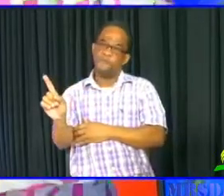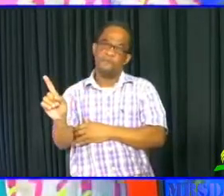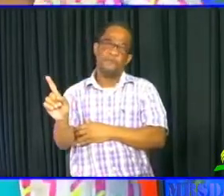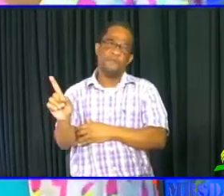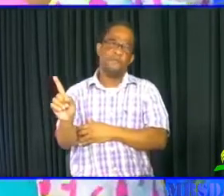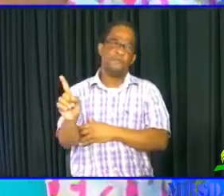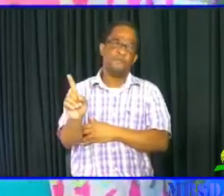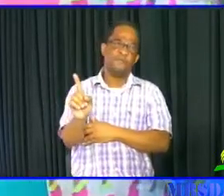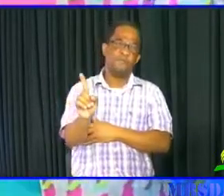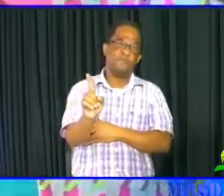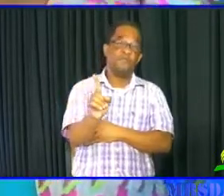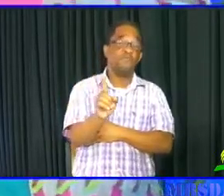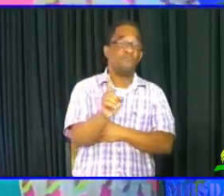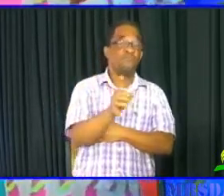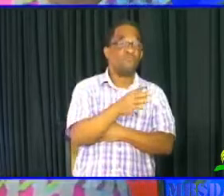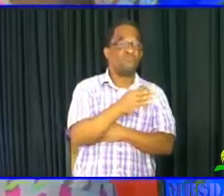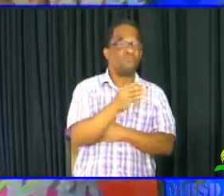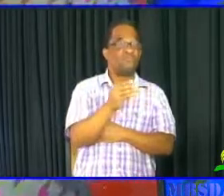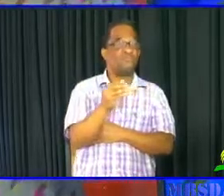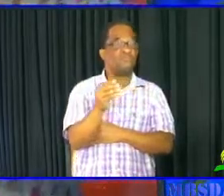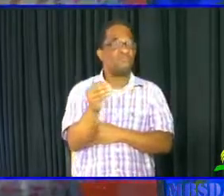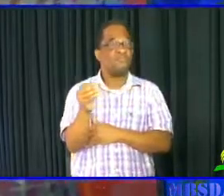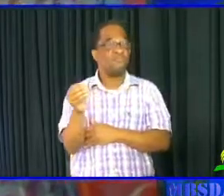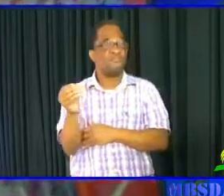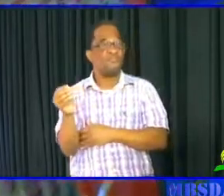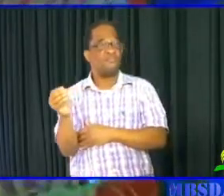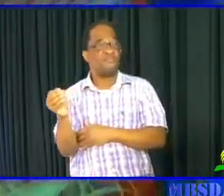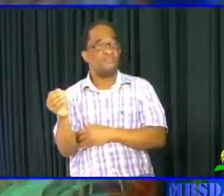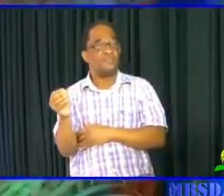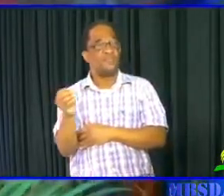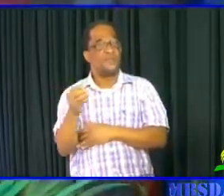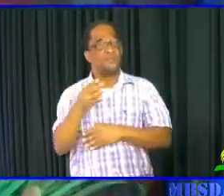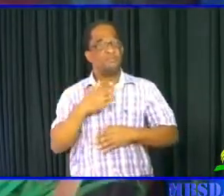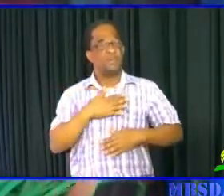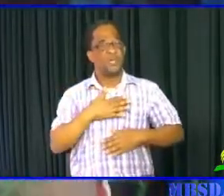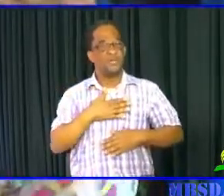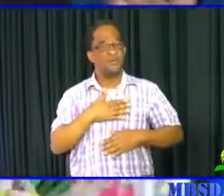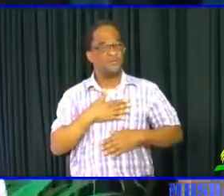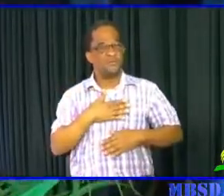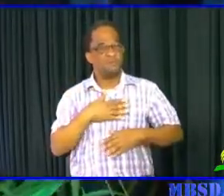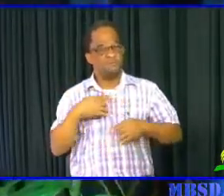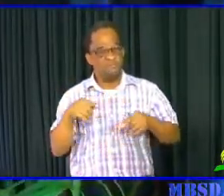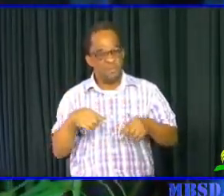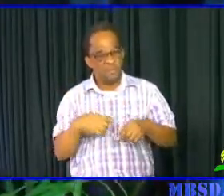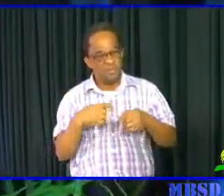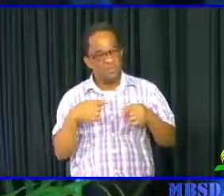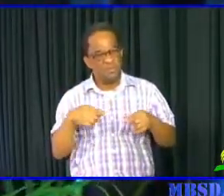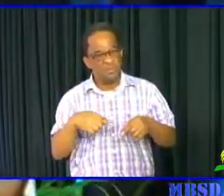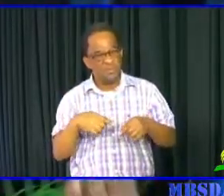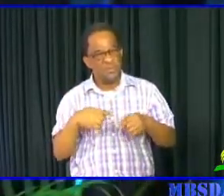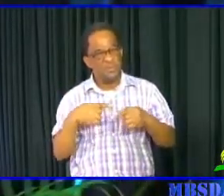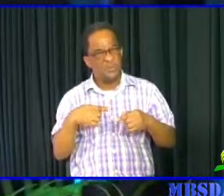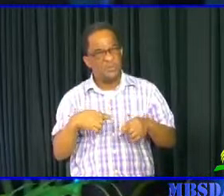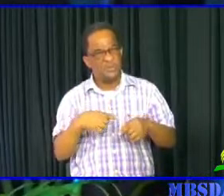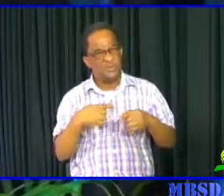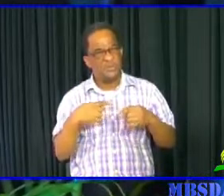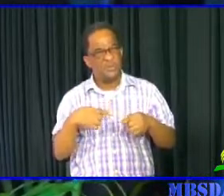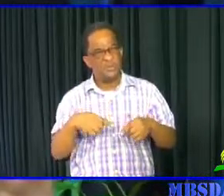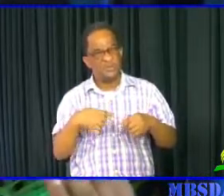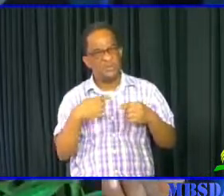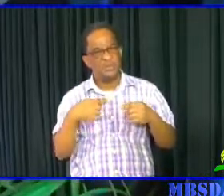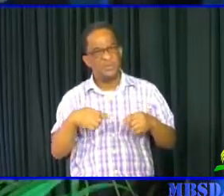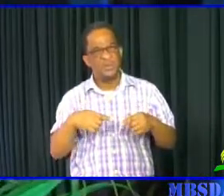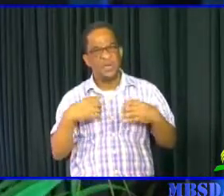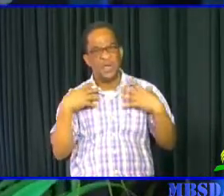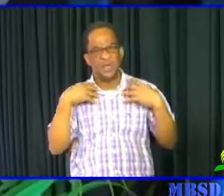someone. And if your body is in pain and your health you